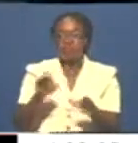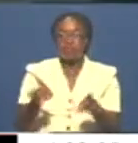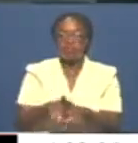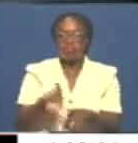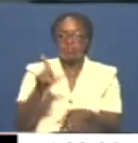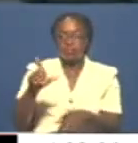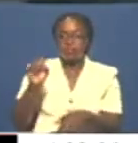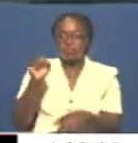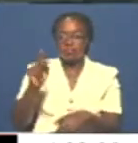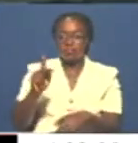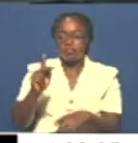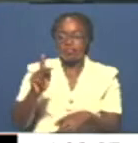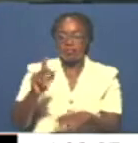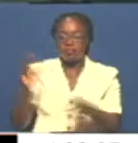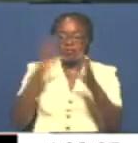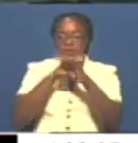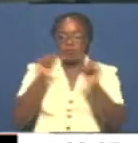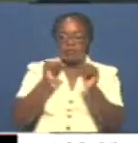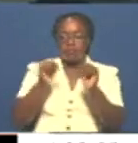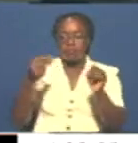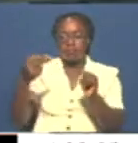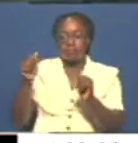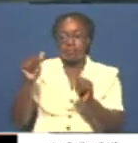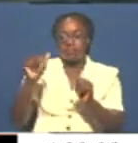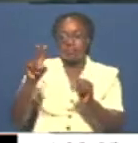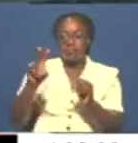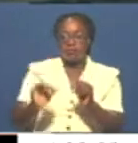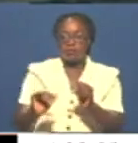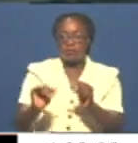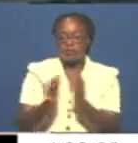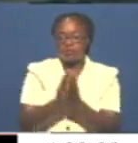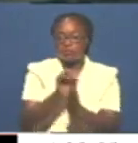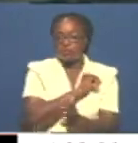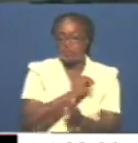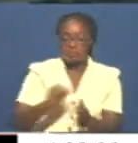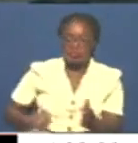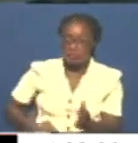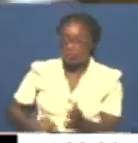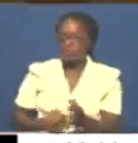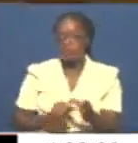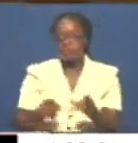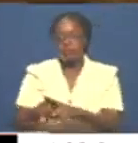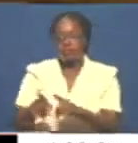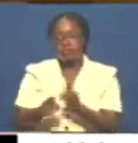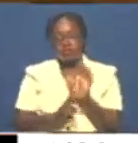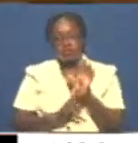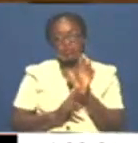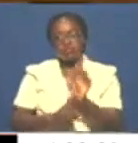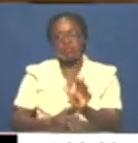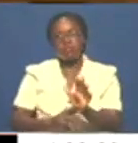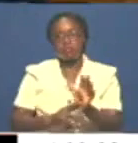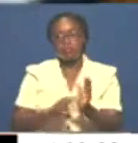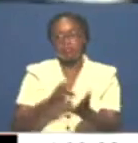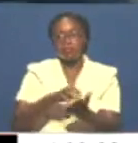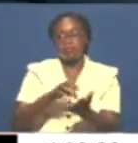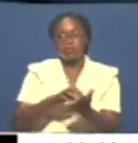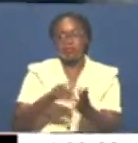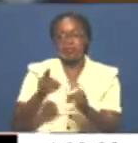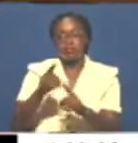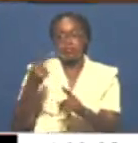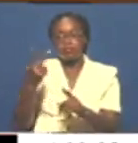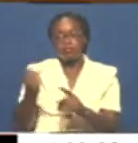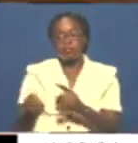President Nelson Havi and Senator Kipchumba Murkomen. The court directed the case be mentioned on 25th of